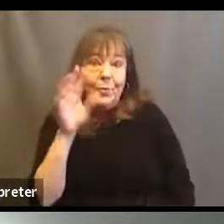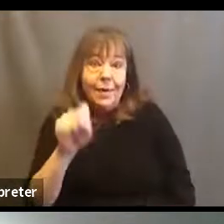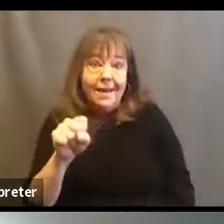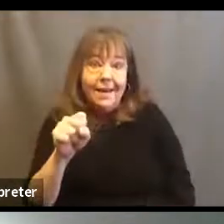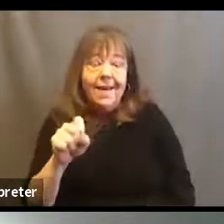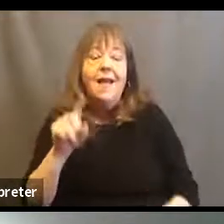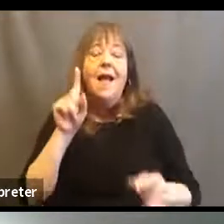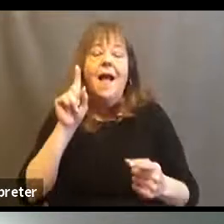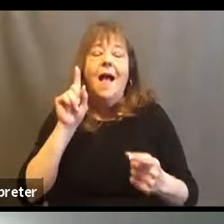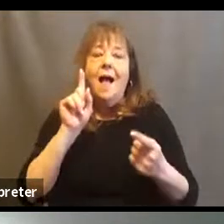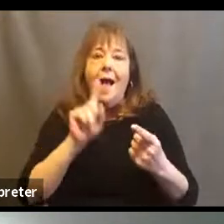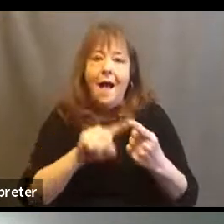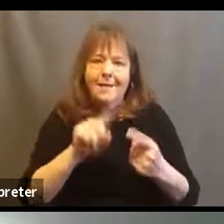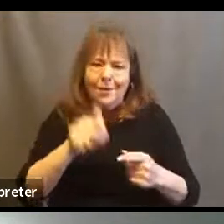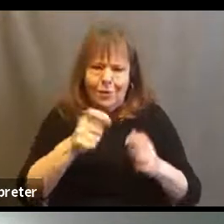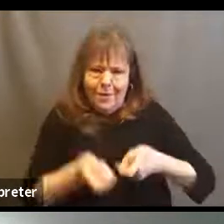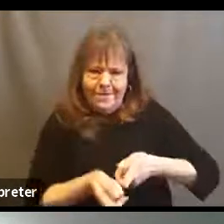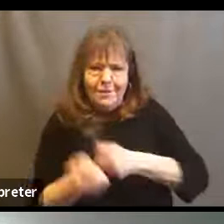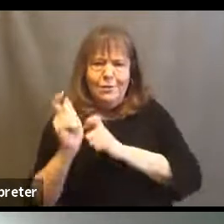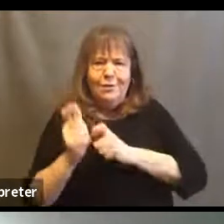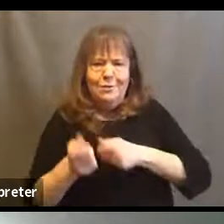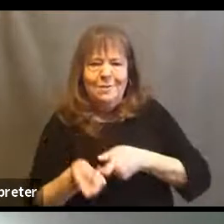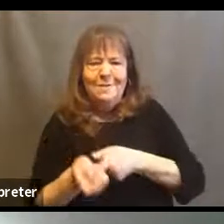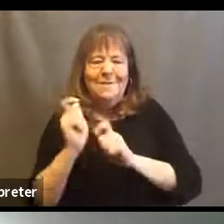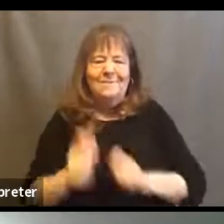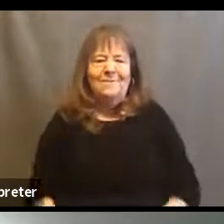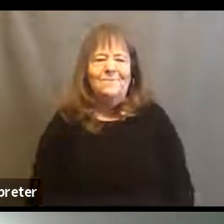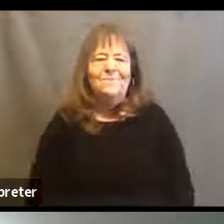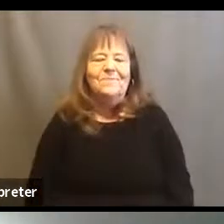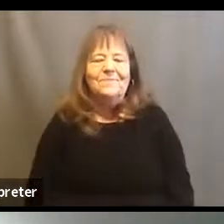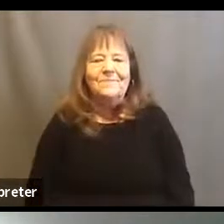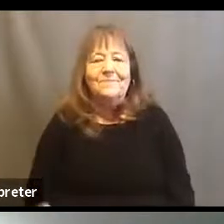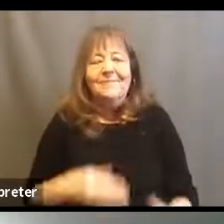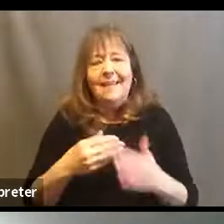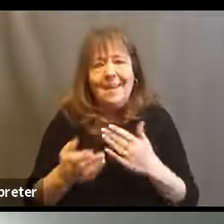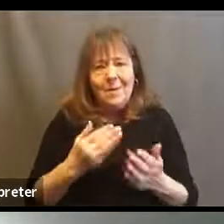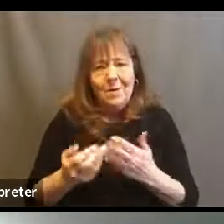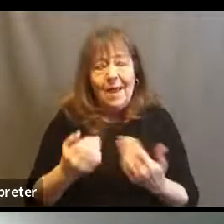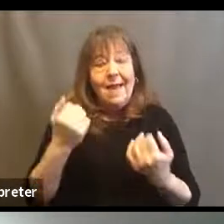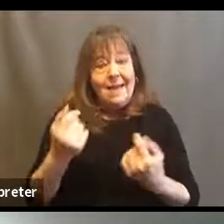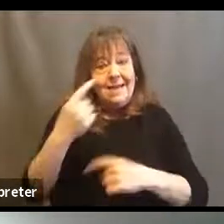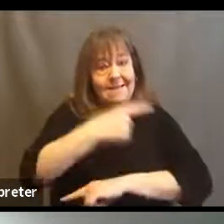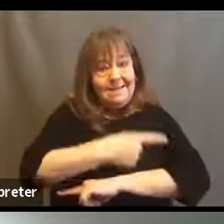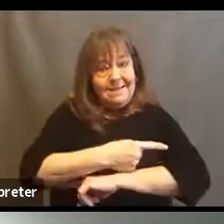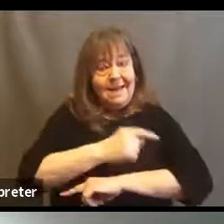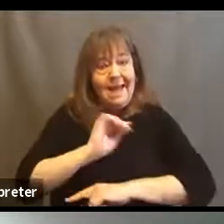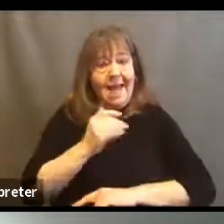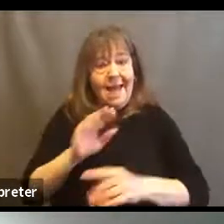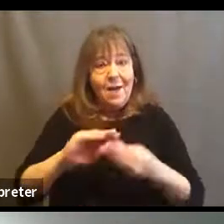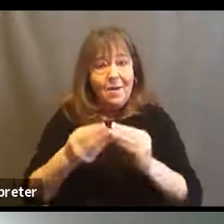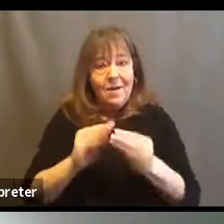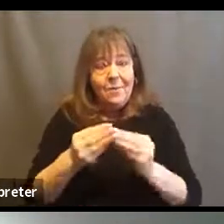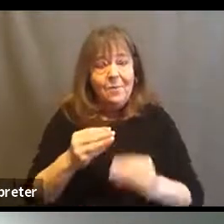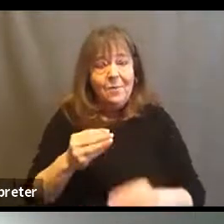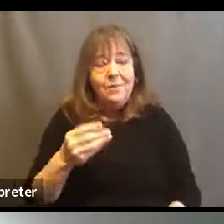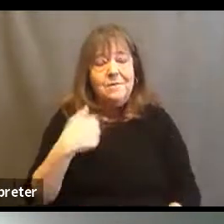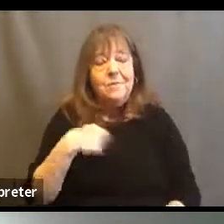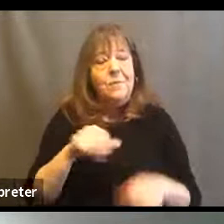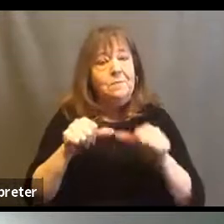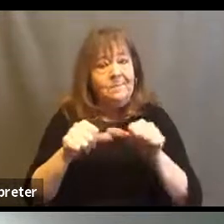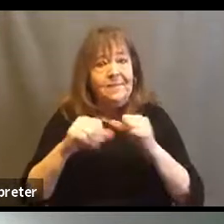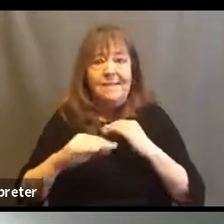snow shovel. That's what I would say. As far as where we are today with our numbers, we have remained